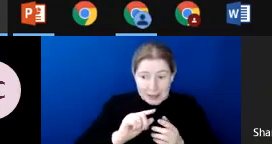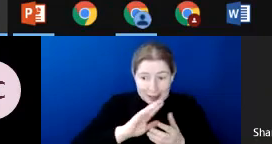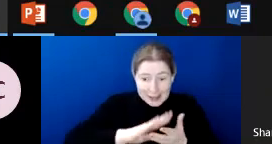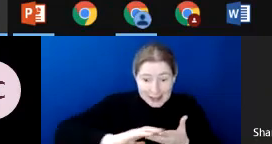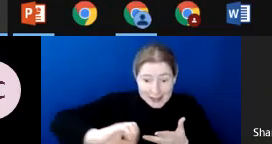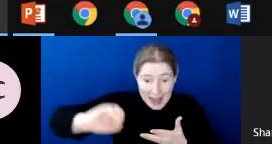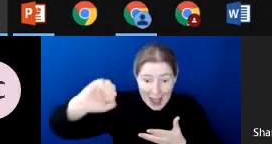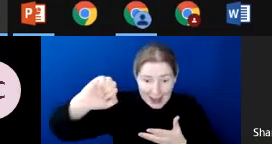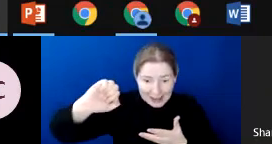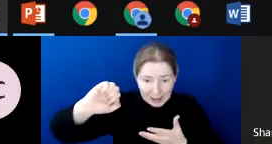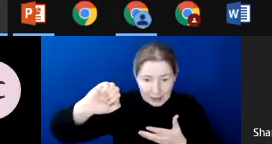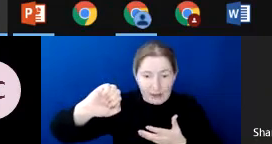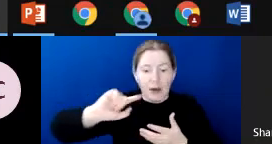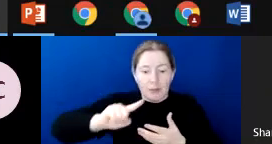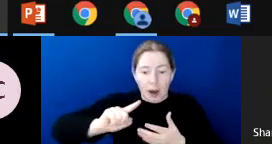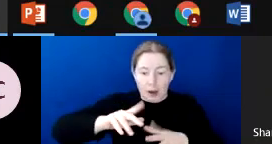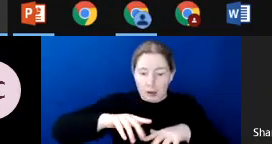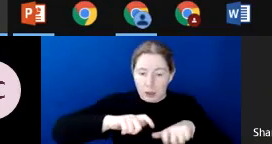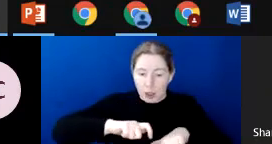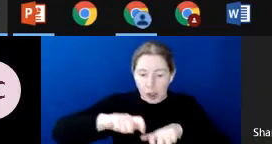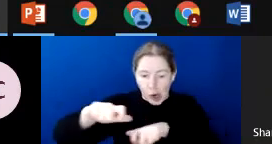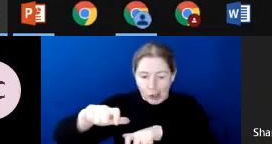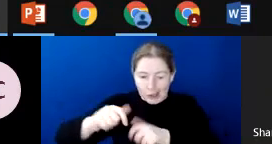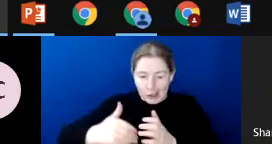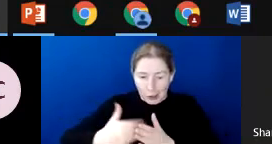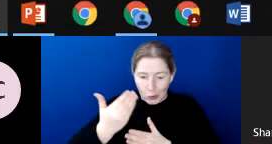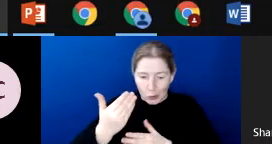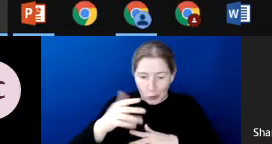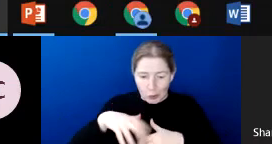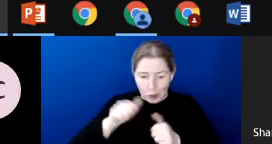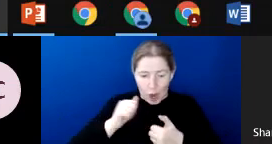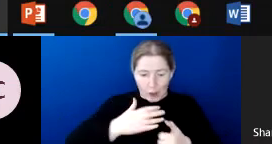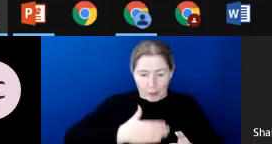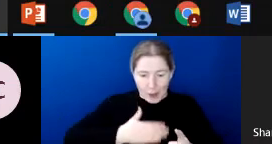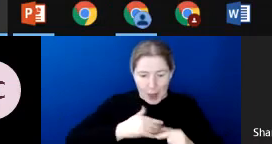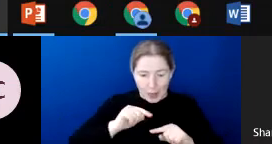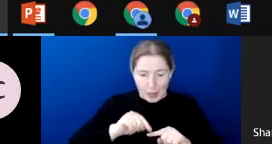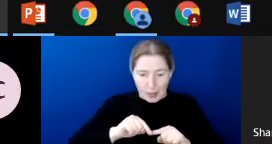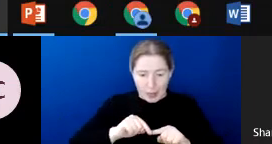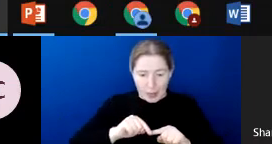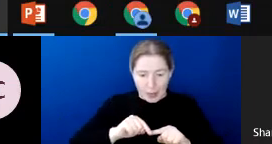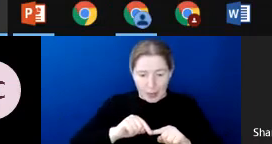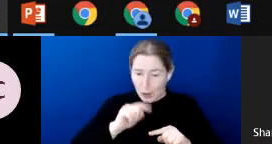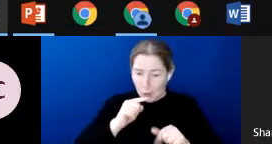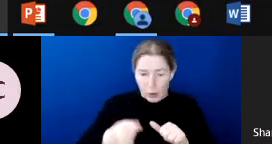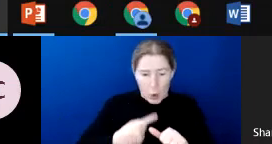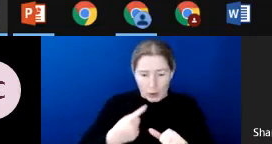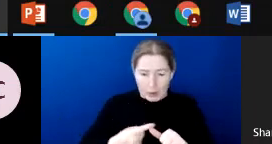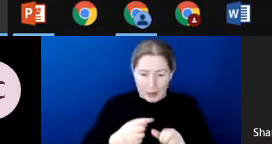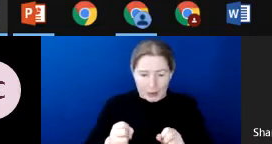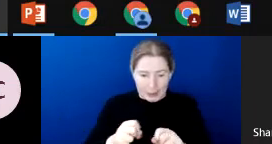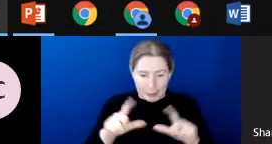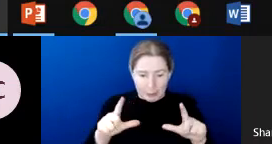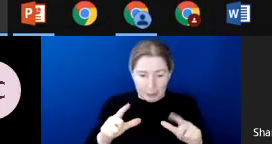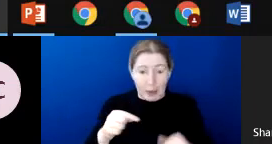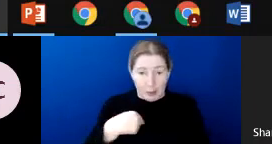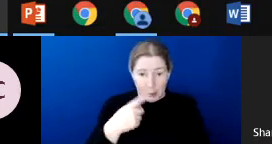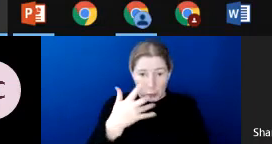just created and then create a new one starting with Bath. So I'll just show you,